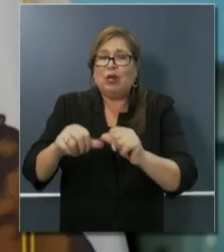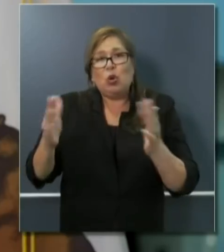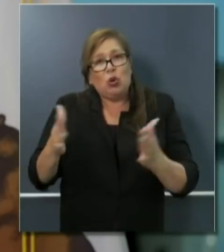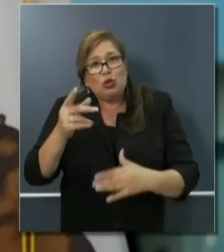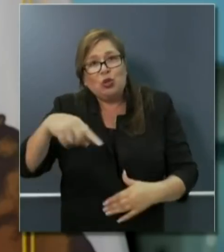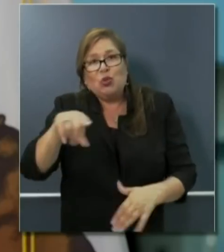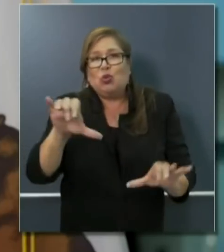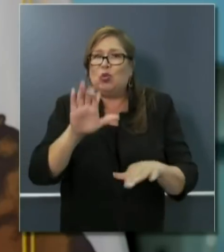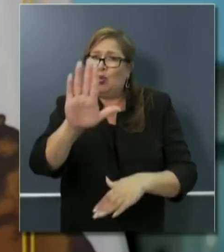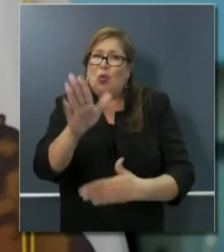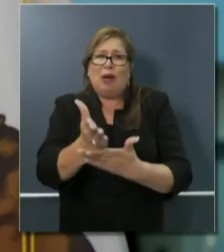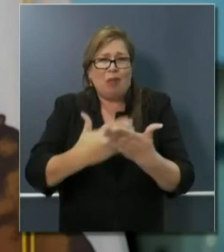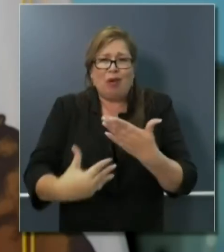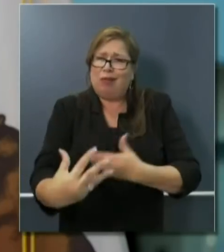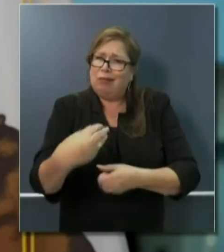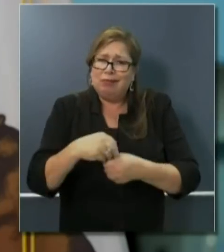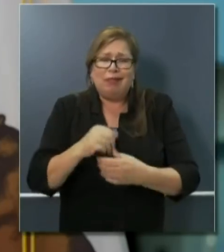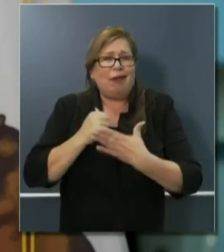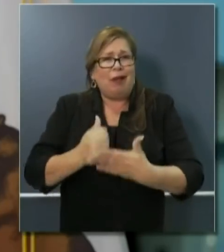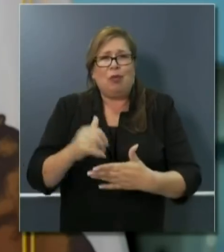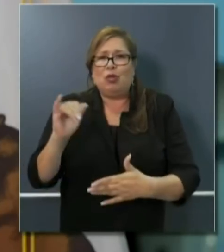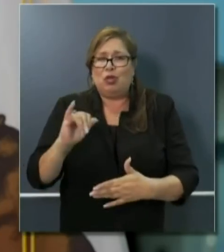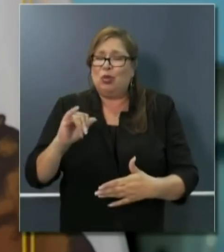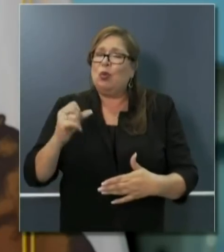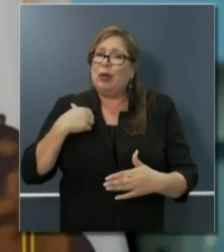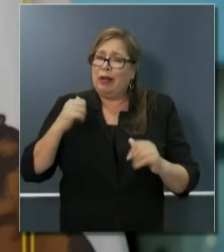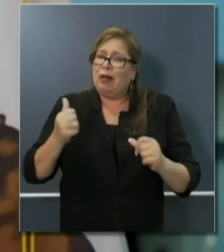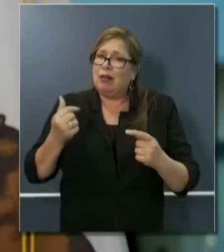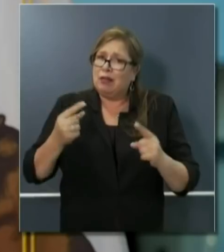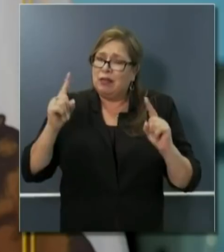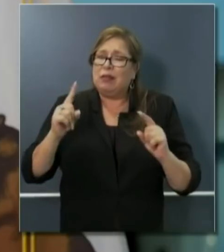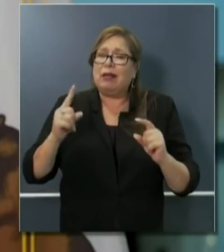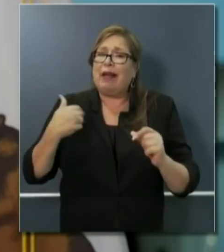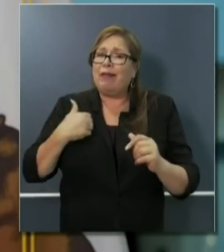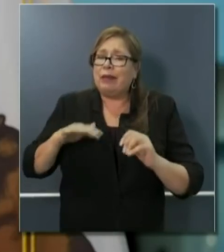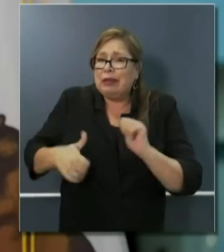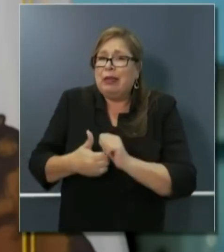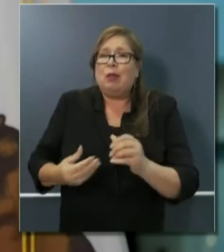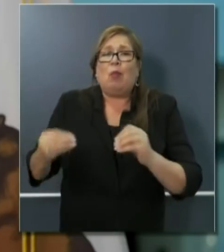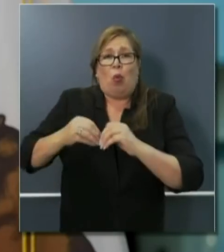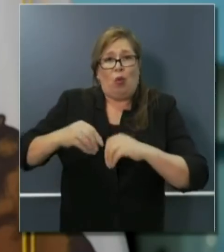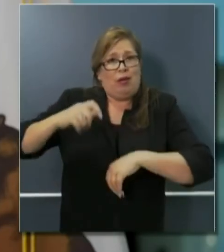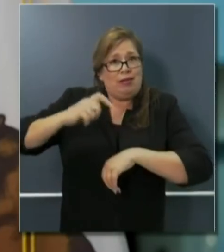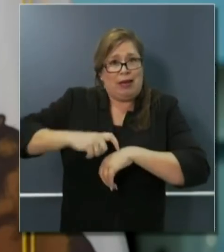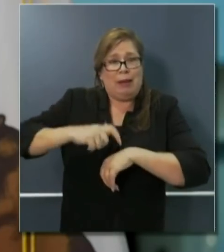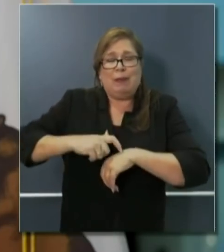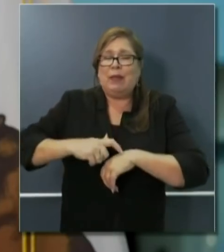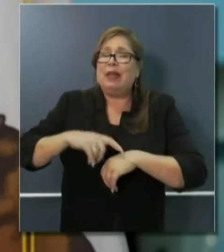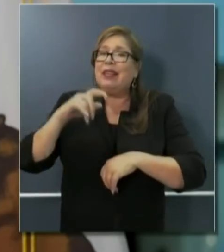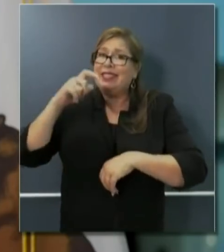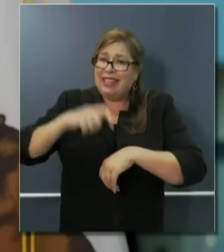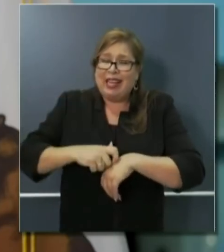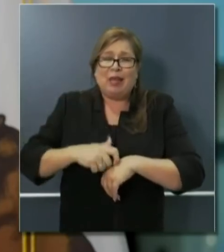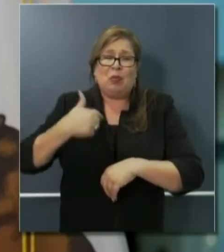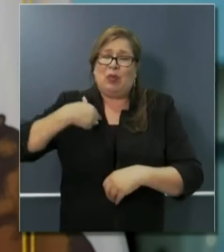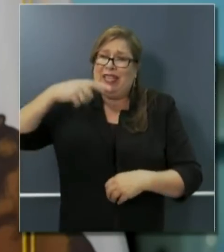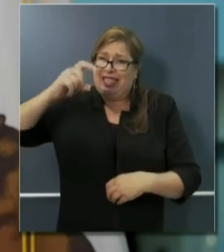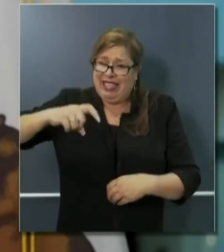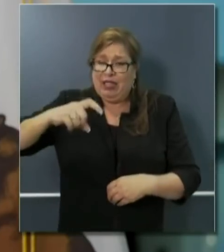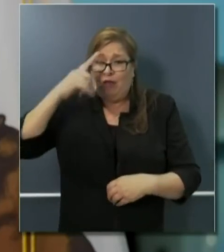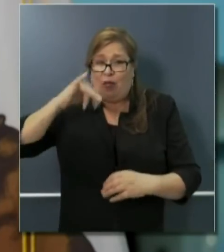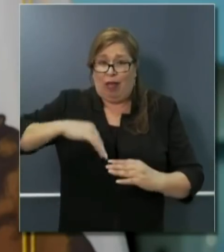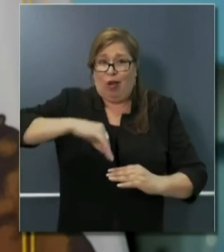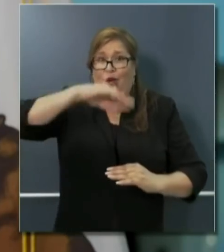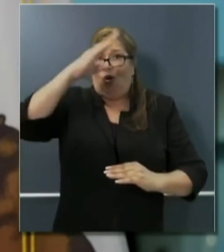you to do what you've done so that we've gotten to this point where we have bought time, and time is our friend. That curve is